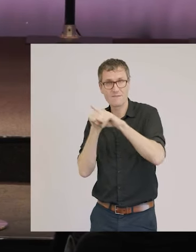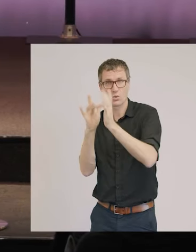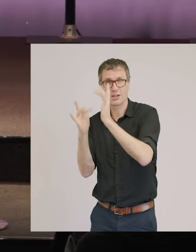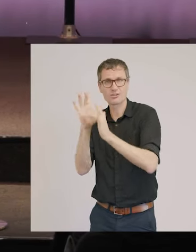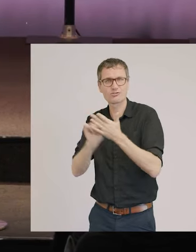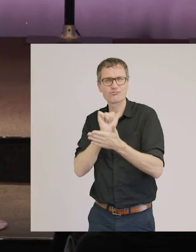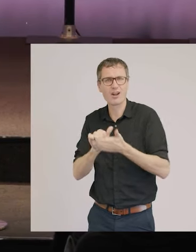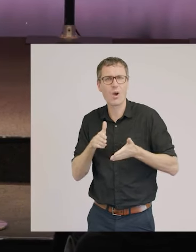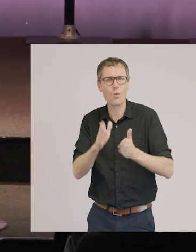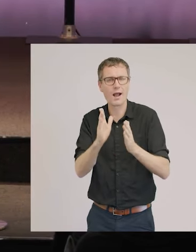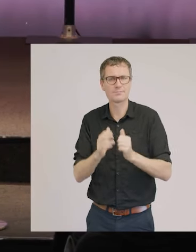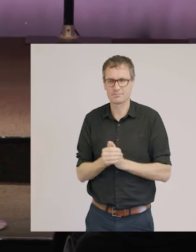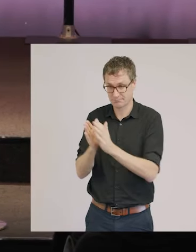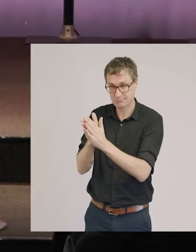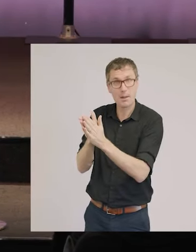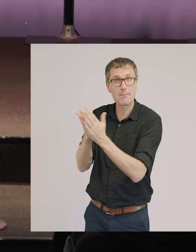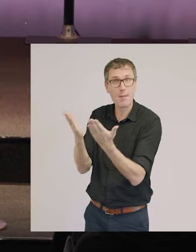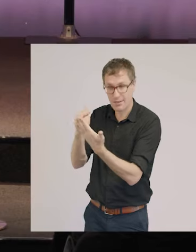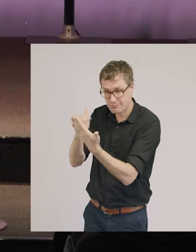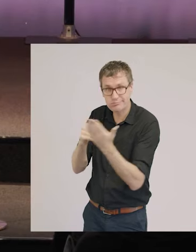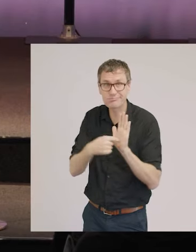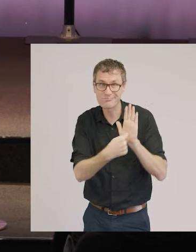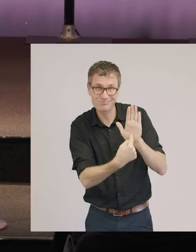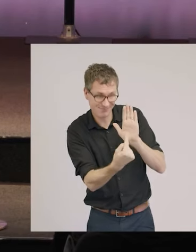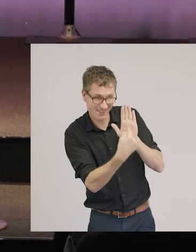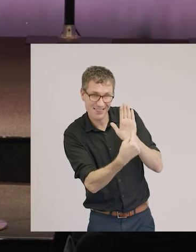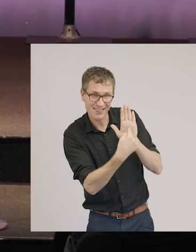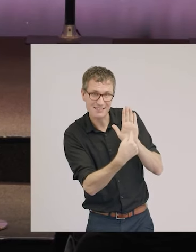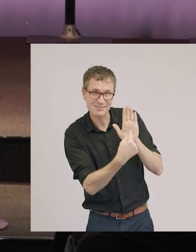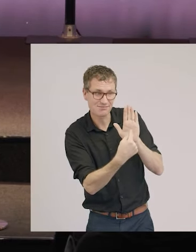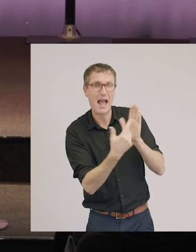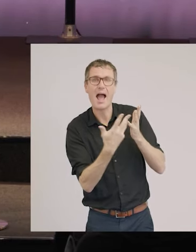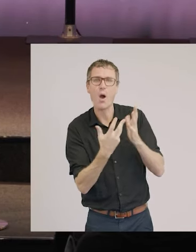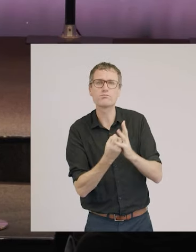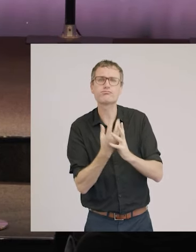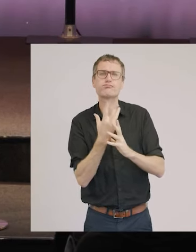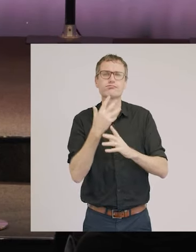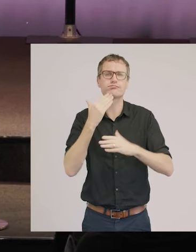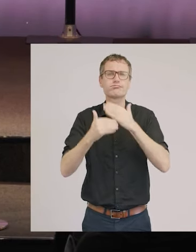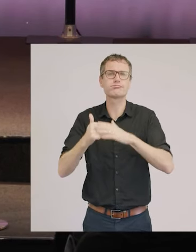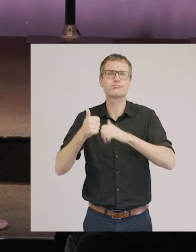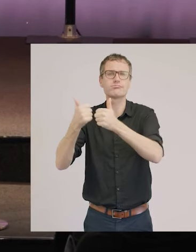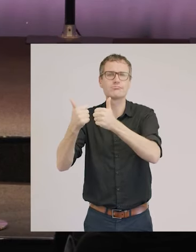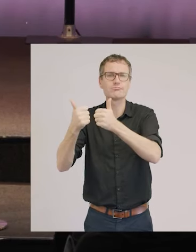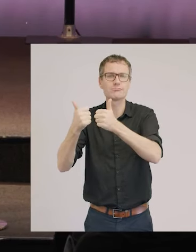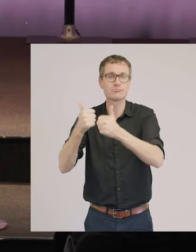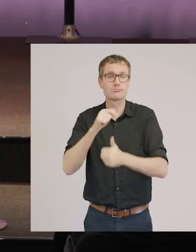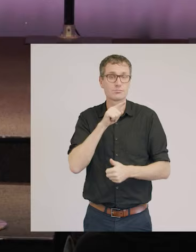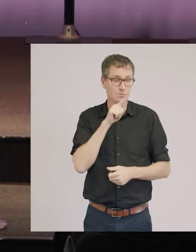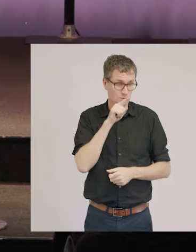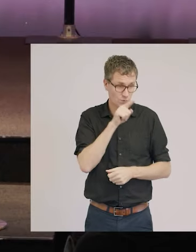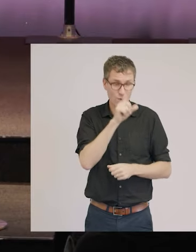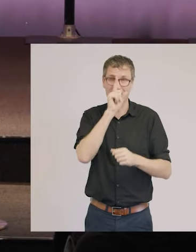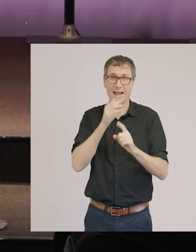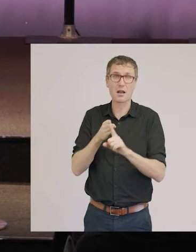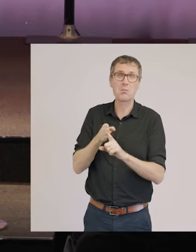follow Jesus and shows them and teaches them the Bible and say, this is the way we flourish. Sure, you